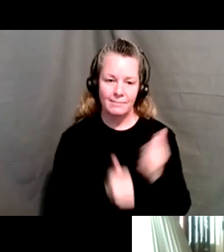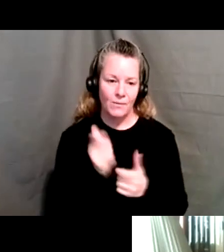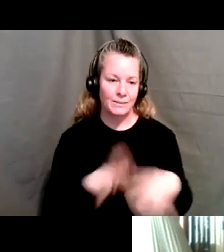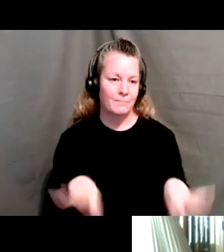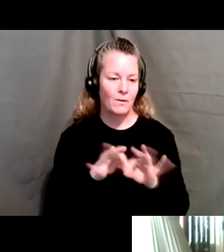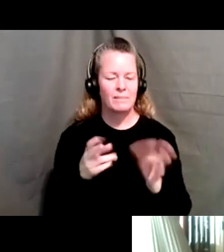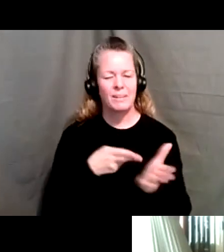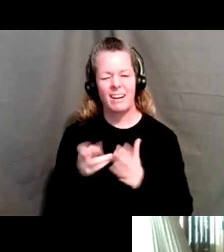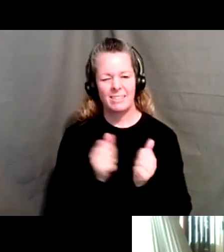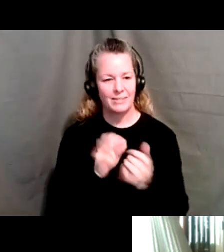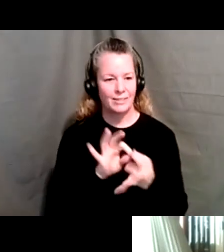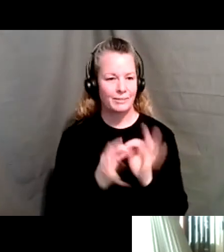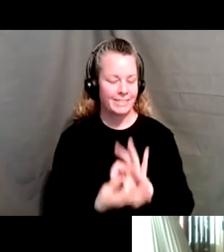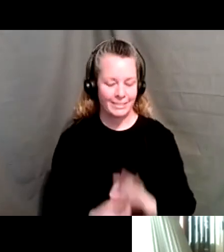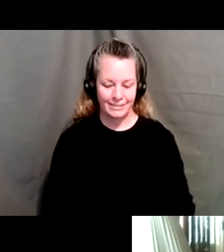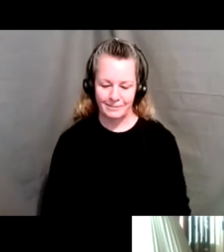your interpretations.